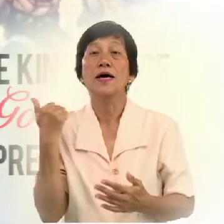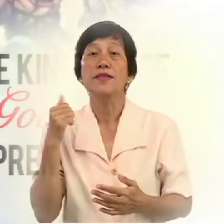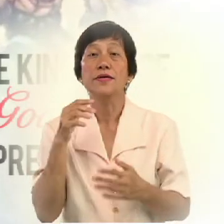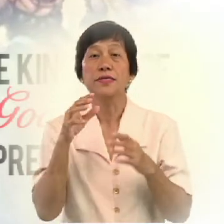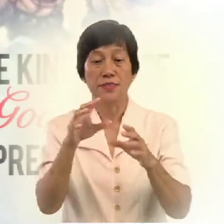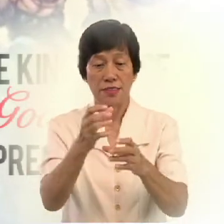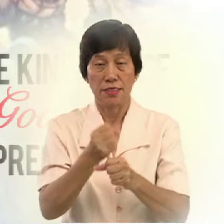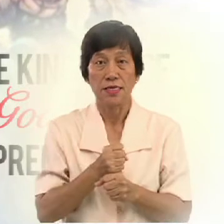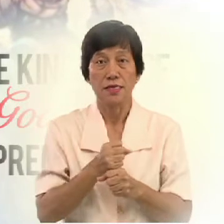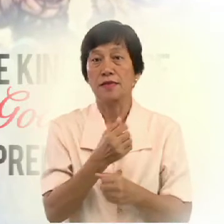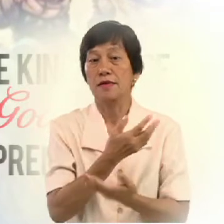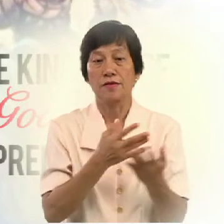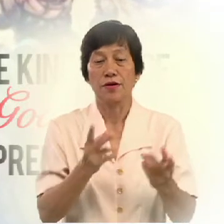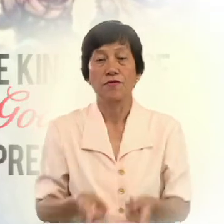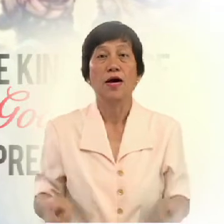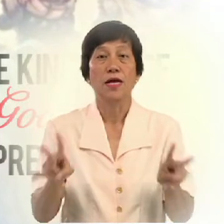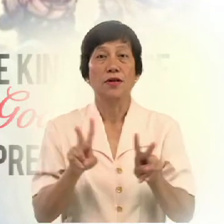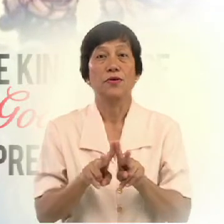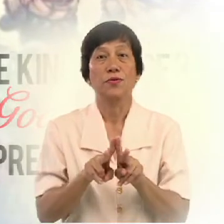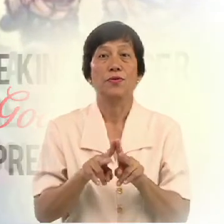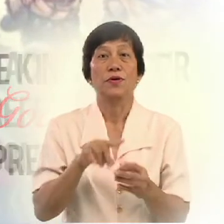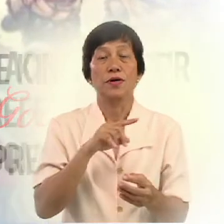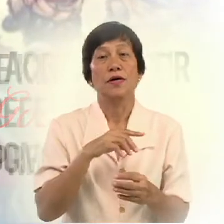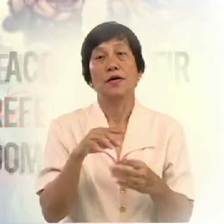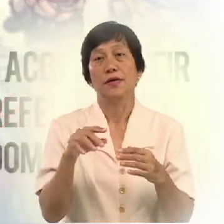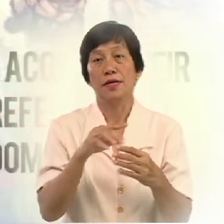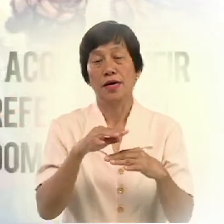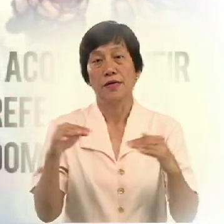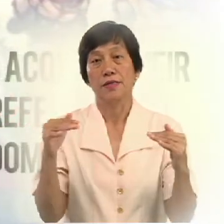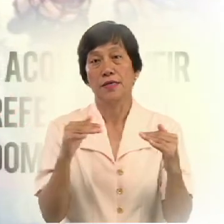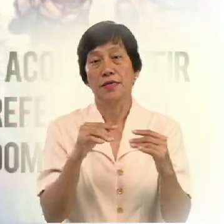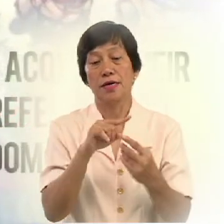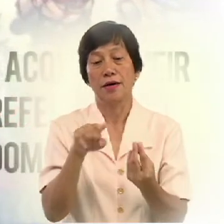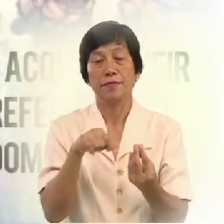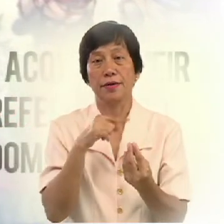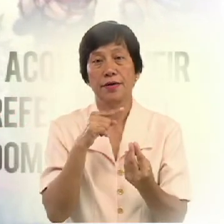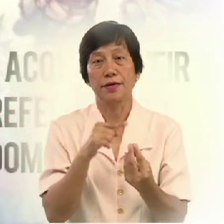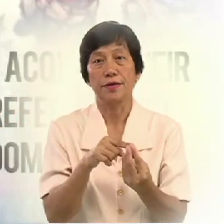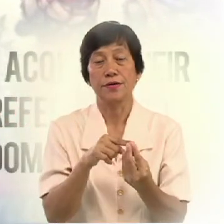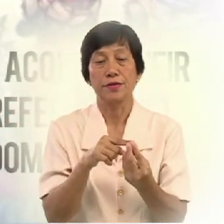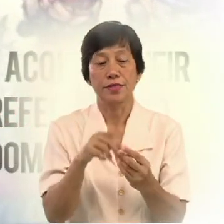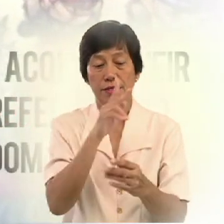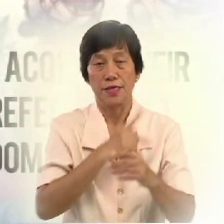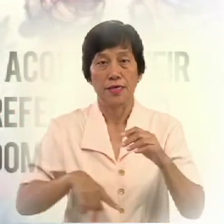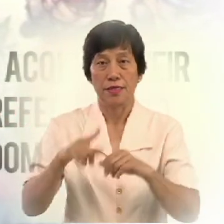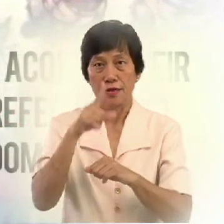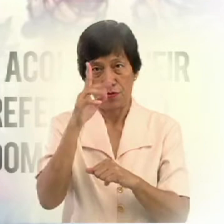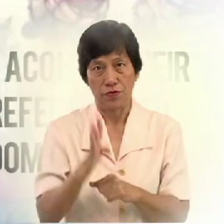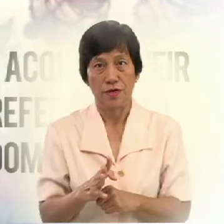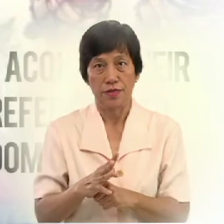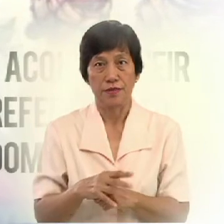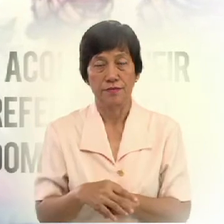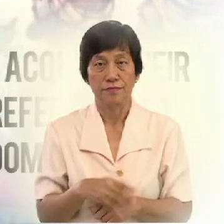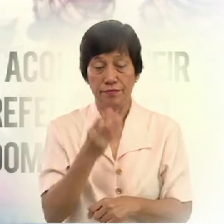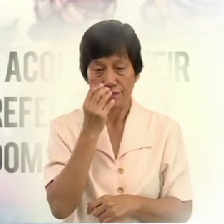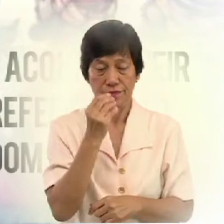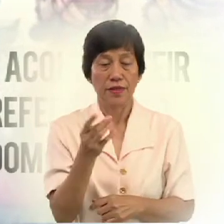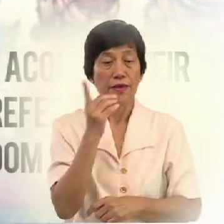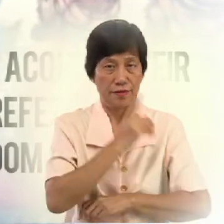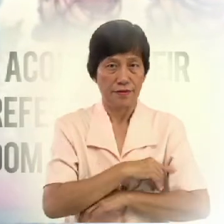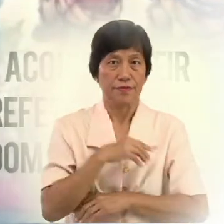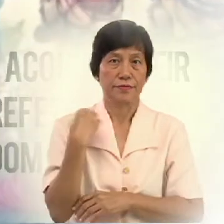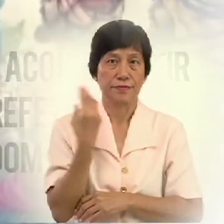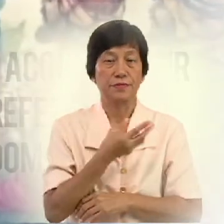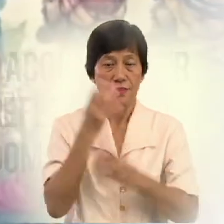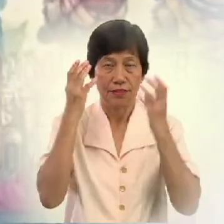God is of supreme value. All others acquire their value in reference to the kingdom of